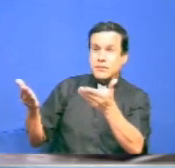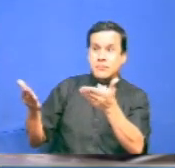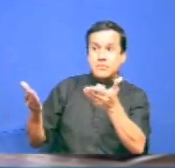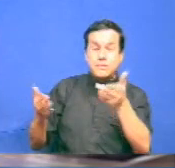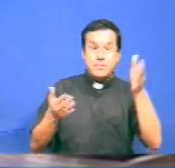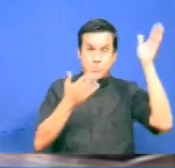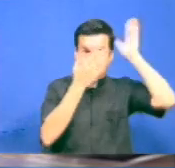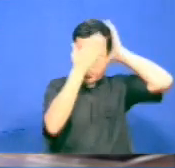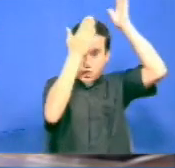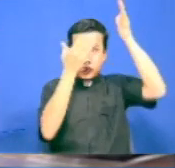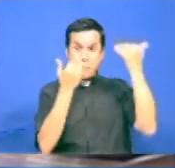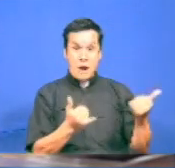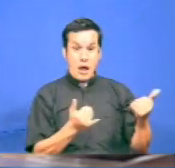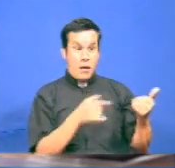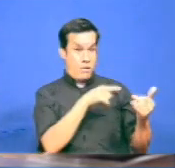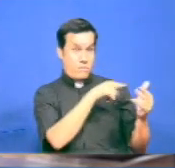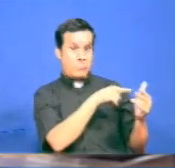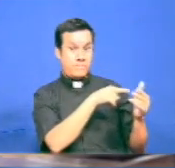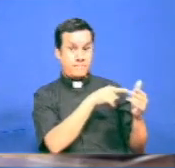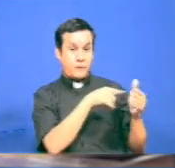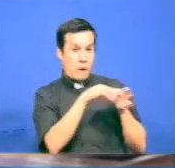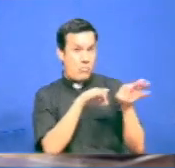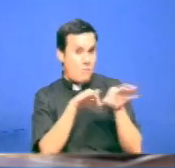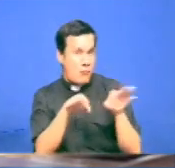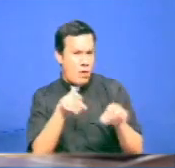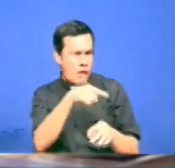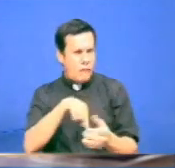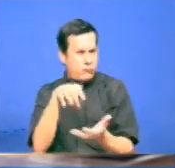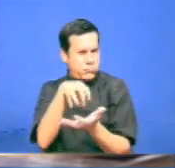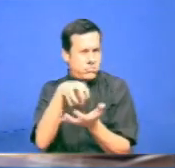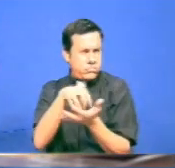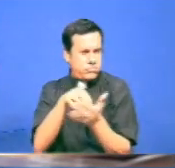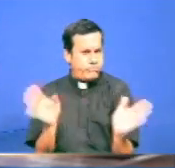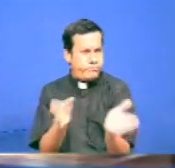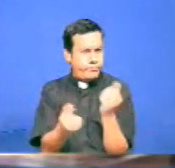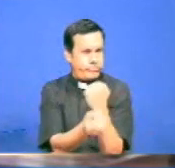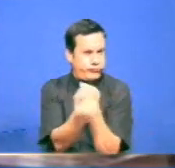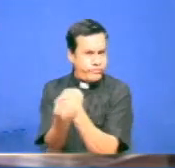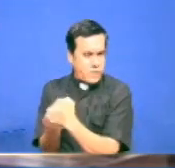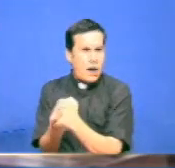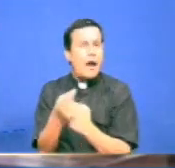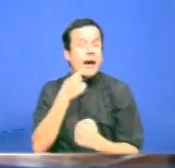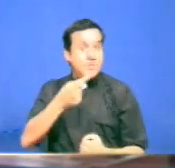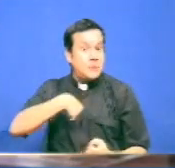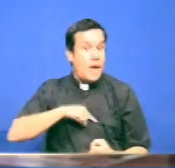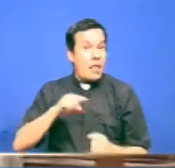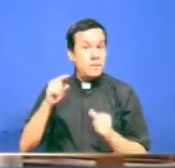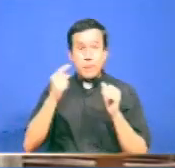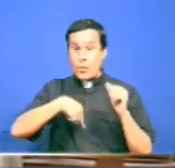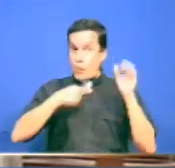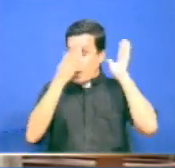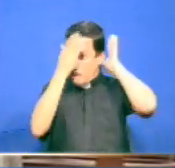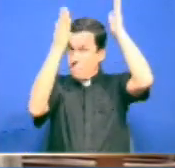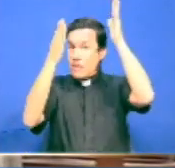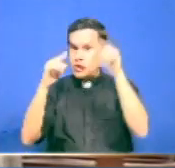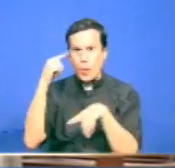is going to kind of present this situation and to tell us what we as the bishops have thought